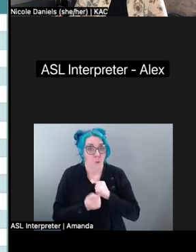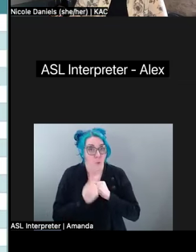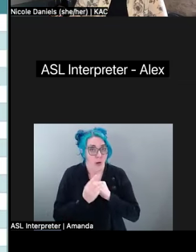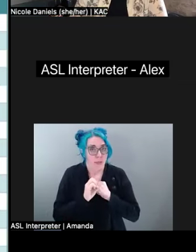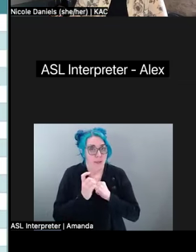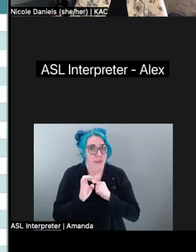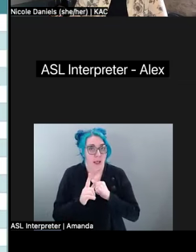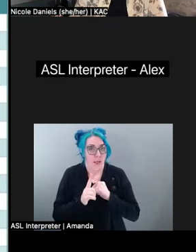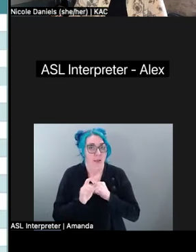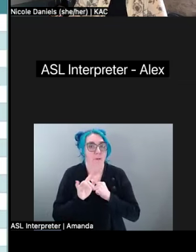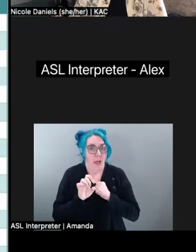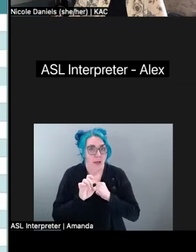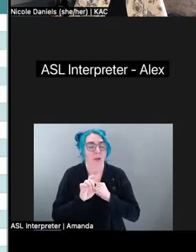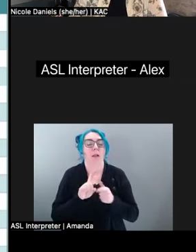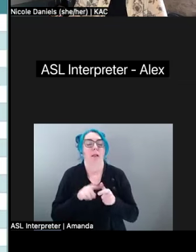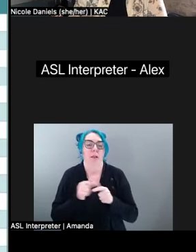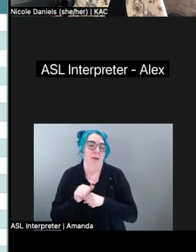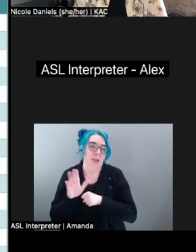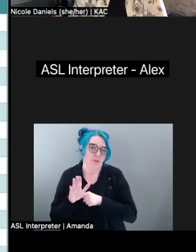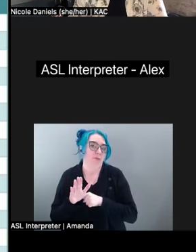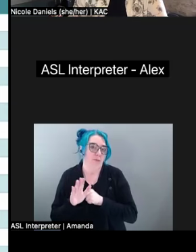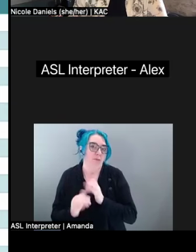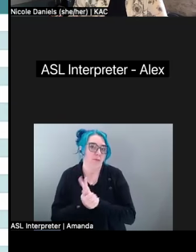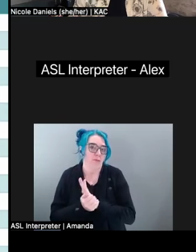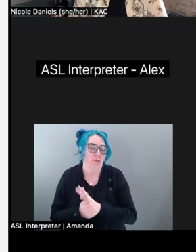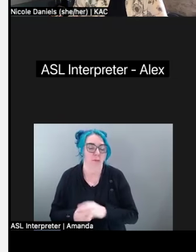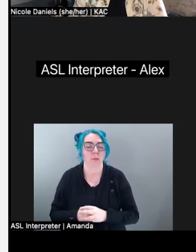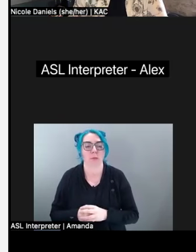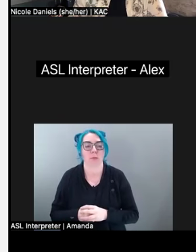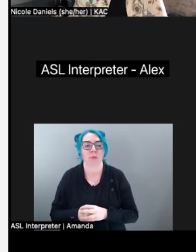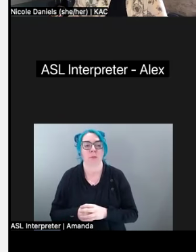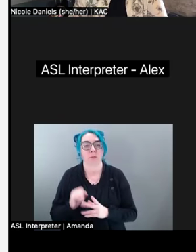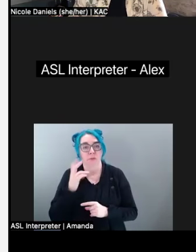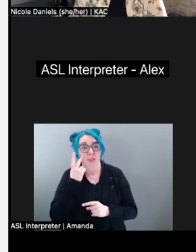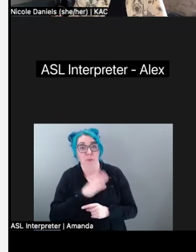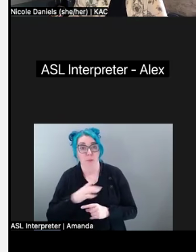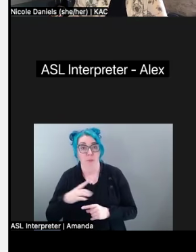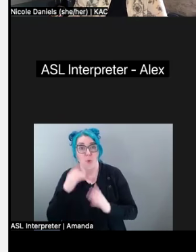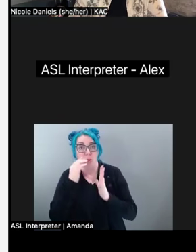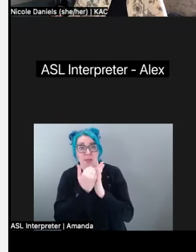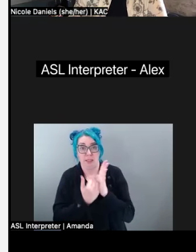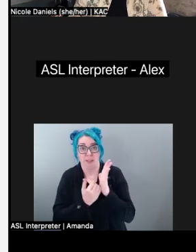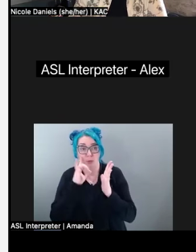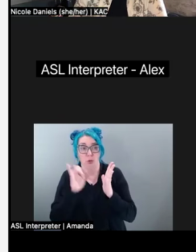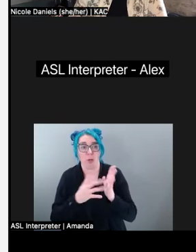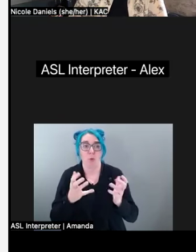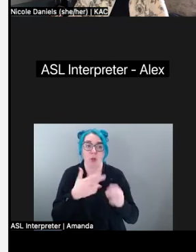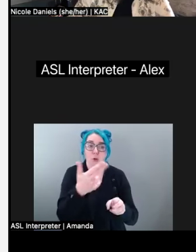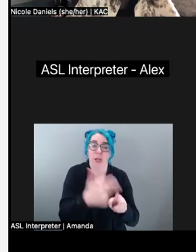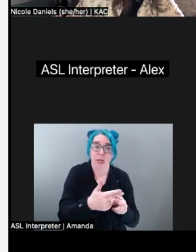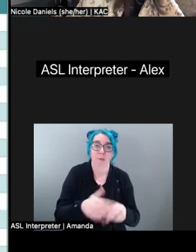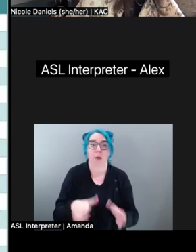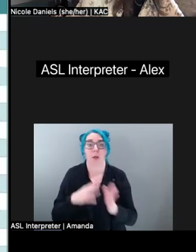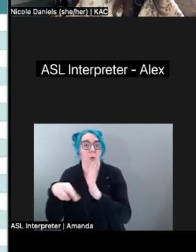So this is what the board list looks like. We are looking for their name, role.